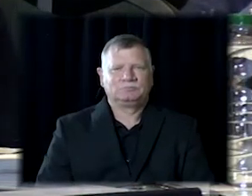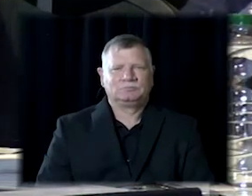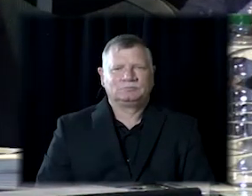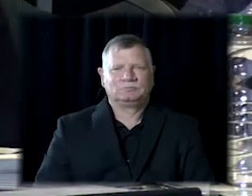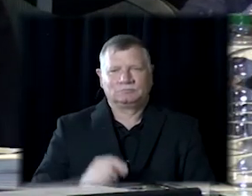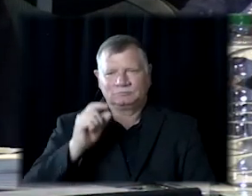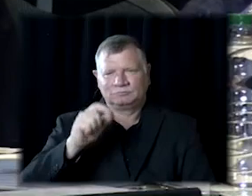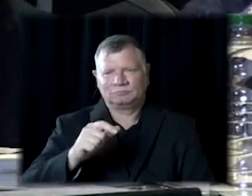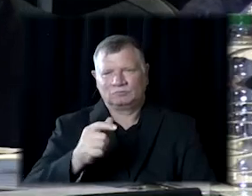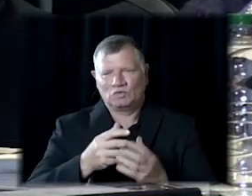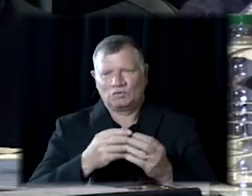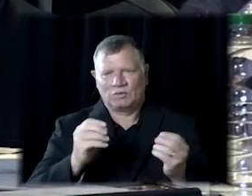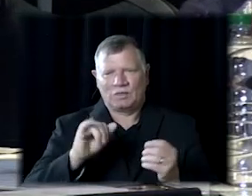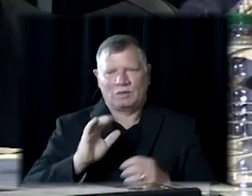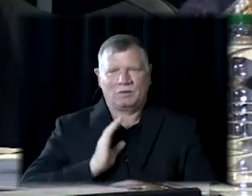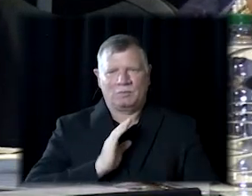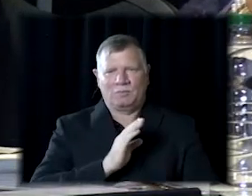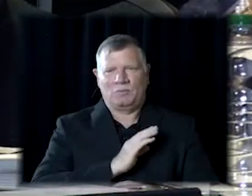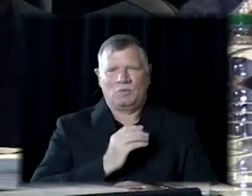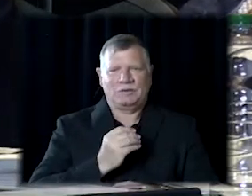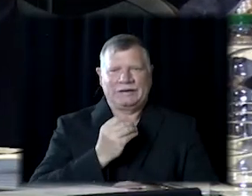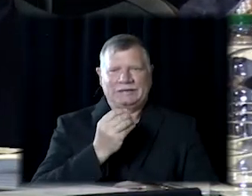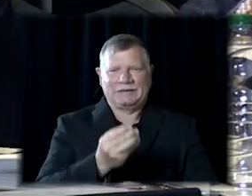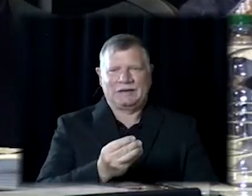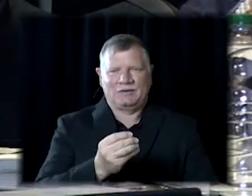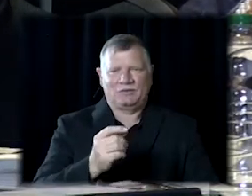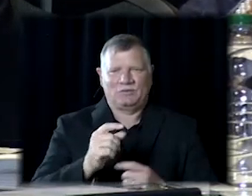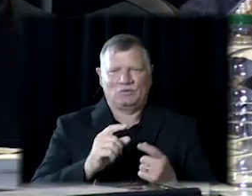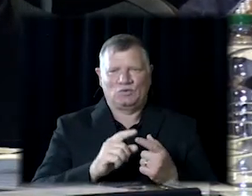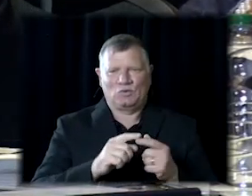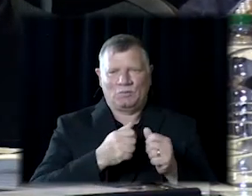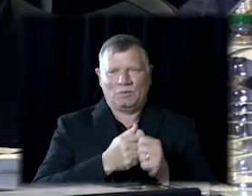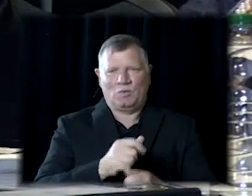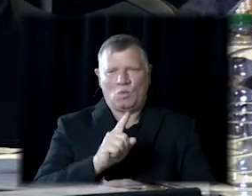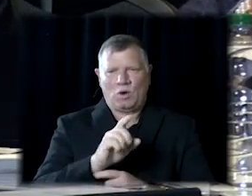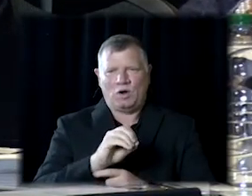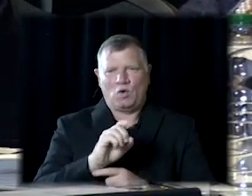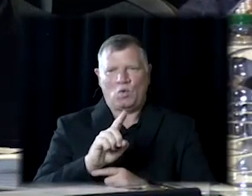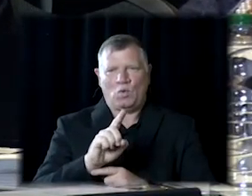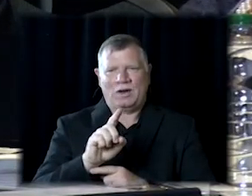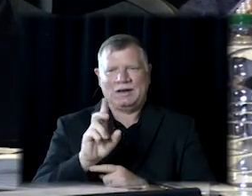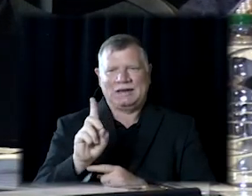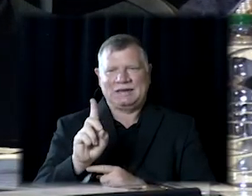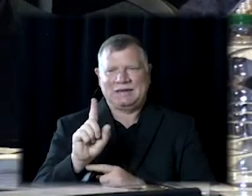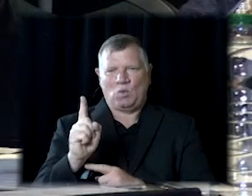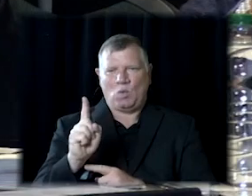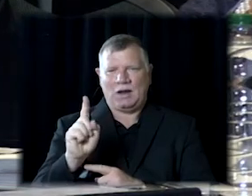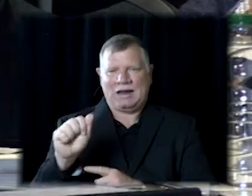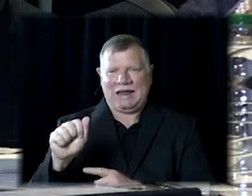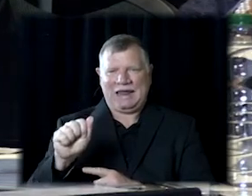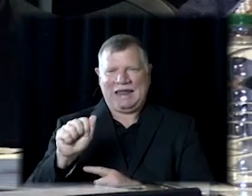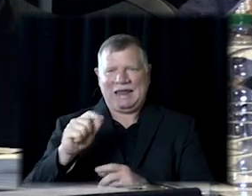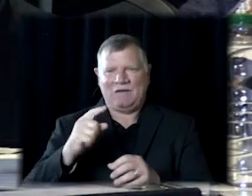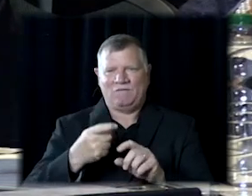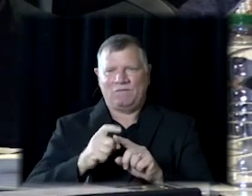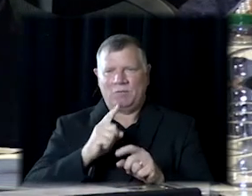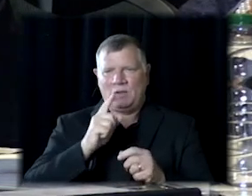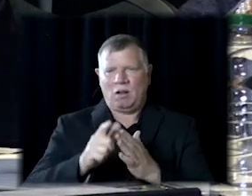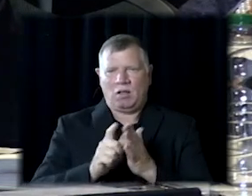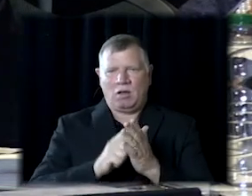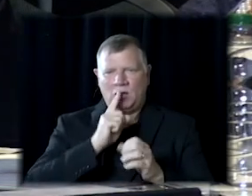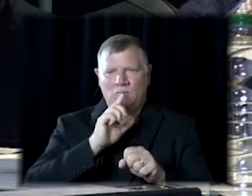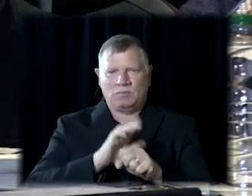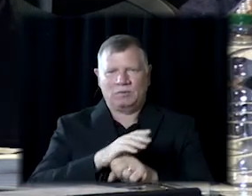it is hereby resolved that the board designates, pursuant to Section 101(d)(1)(a) of PROMESA, each of the